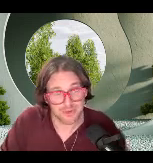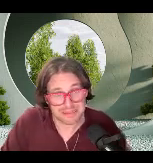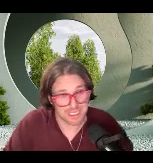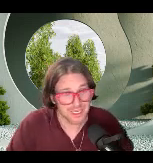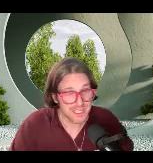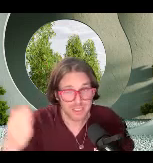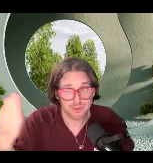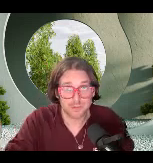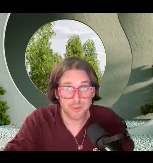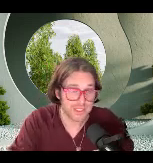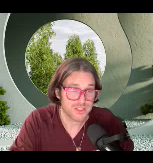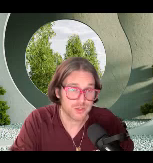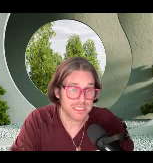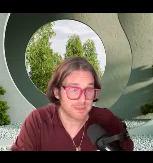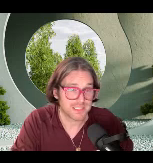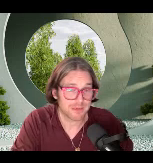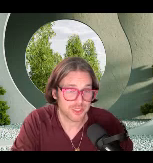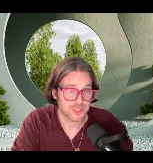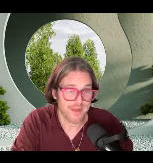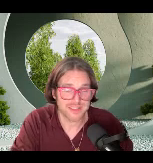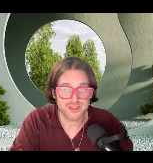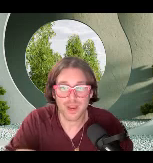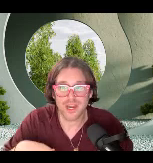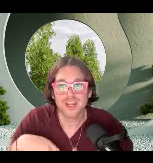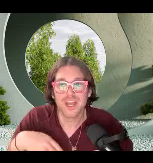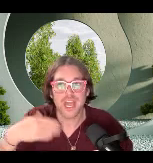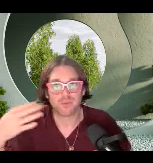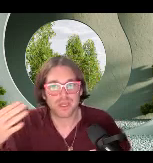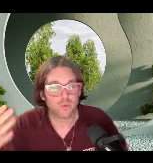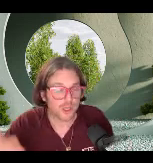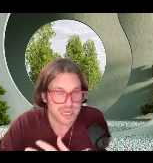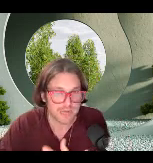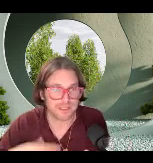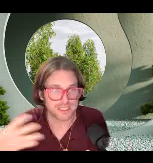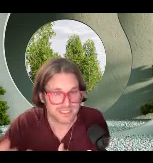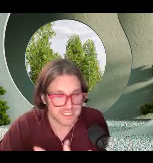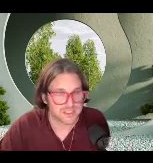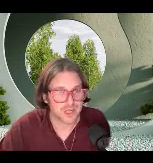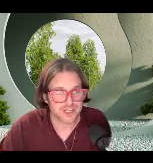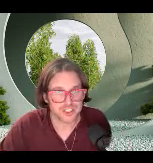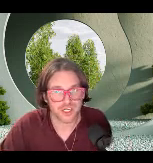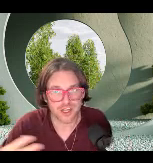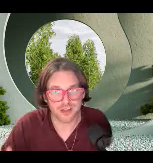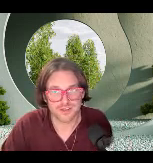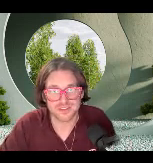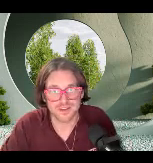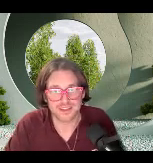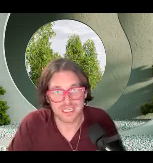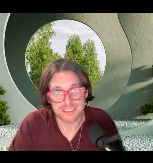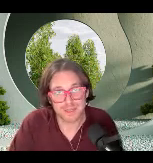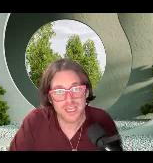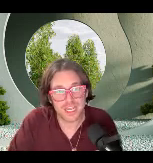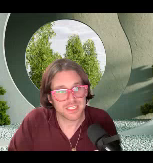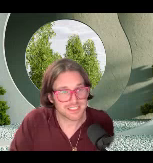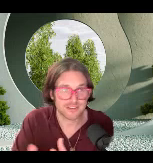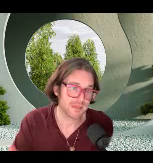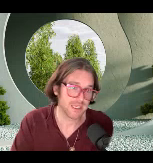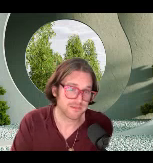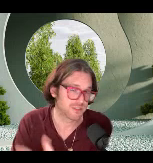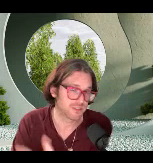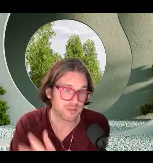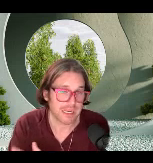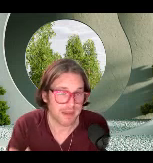trying to communicate with me, he will point to a specific picture on that square, and we work on building sentence structure and all of those fun things. But